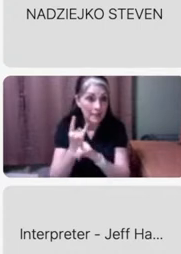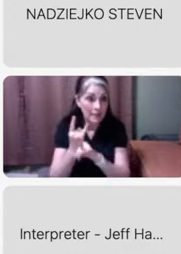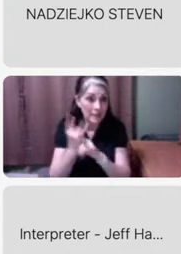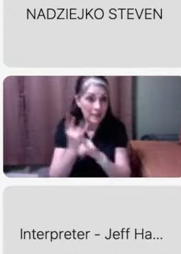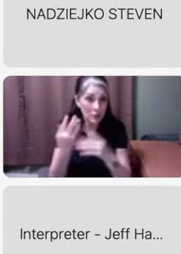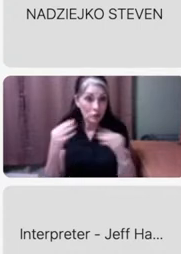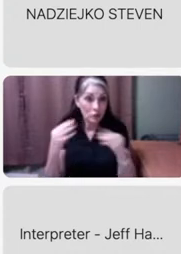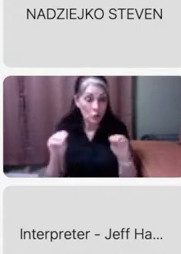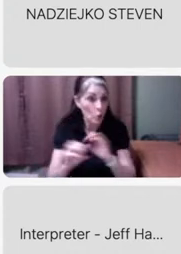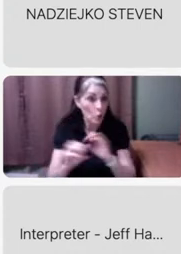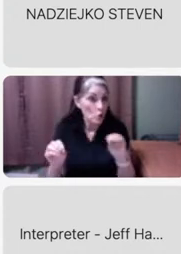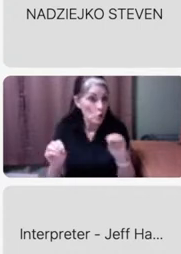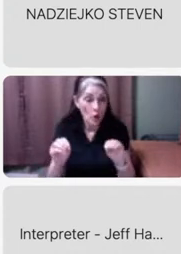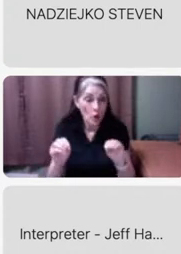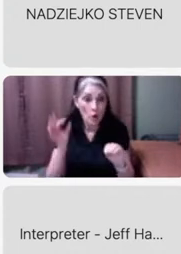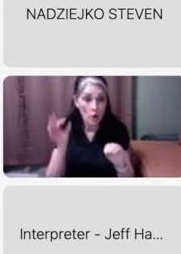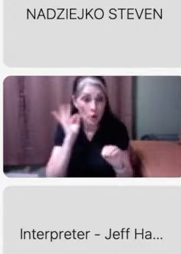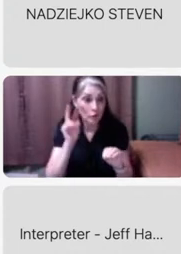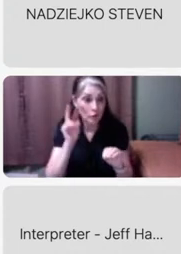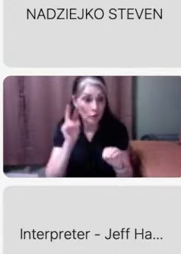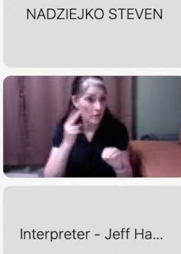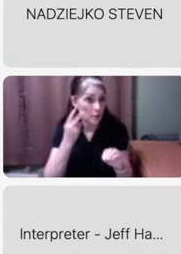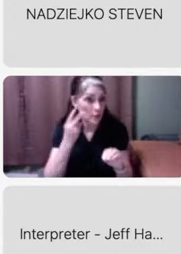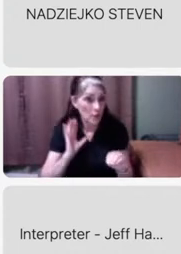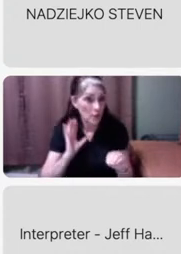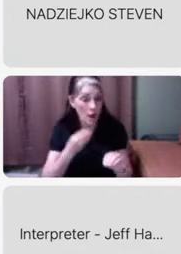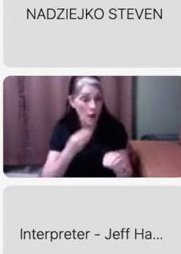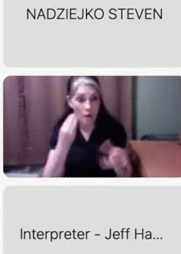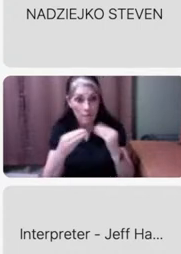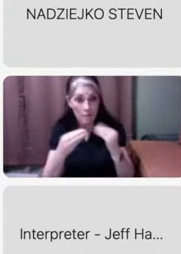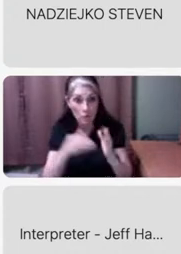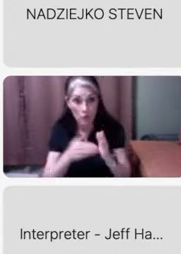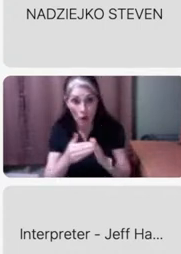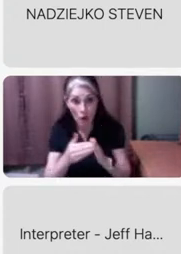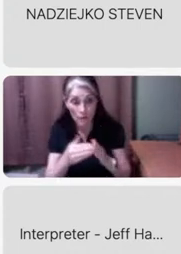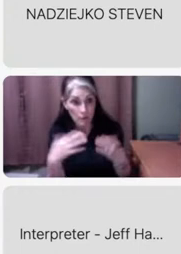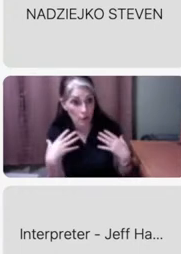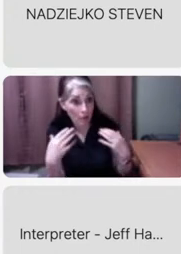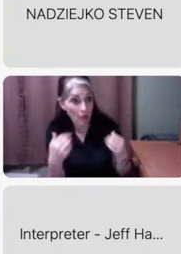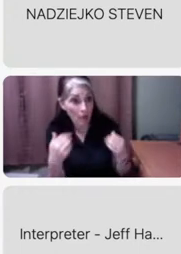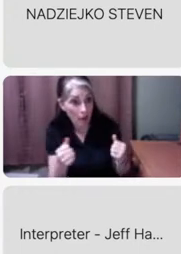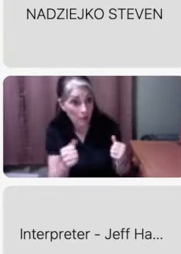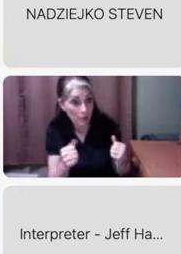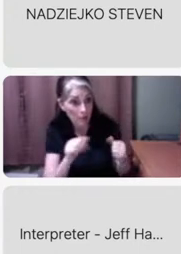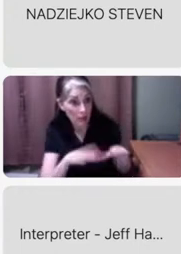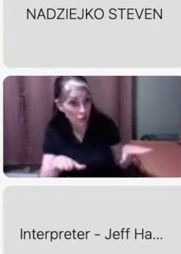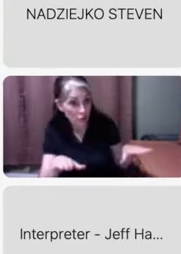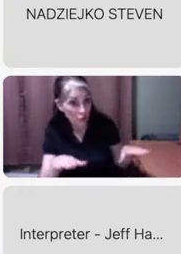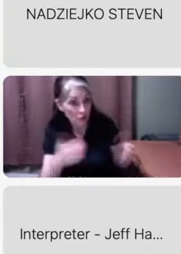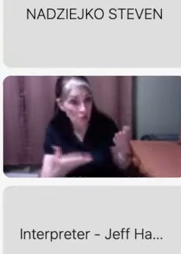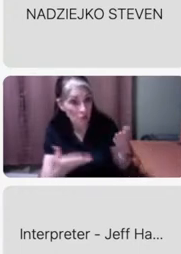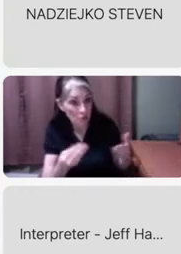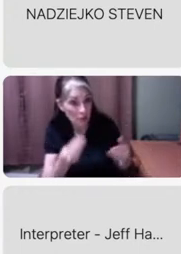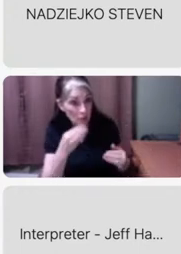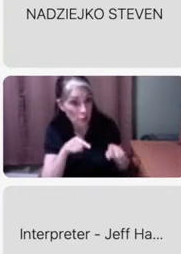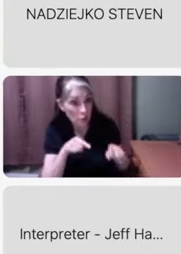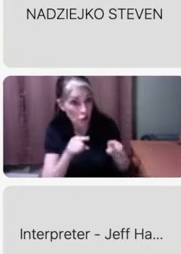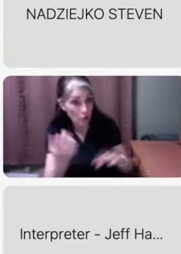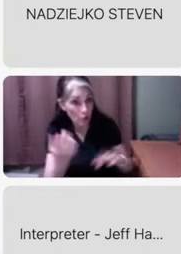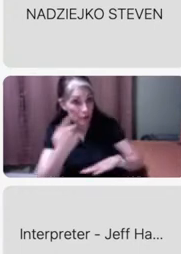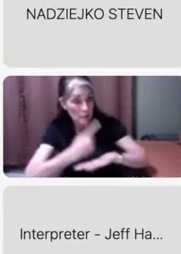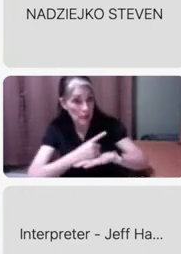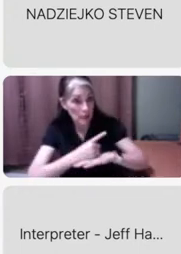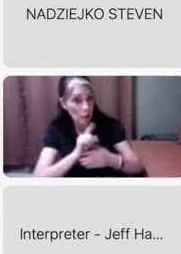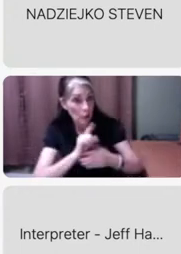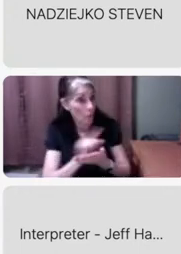so our meals oftentimes are the healthiest meal that that child may eat throughout the day throughout the week